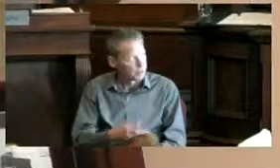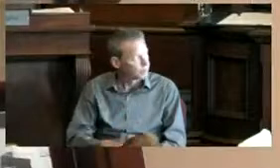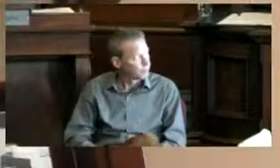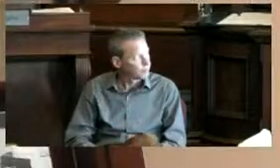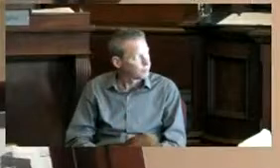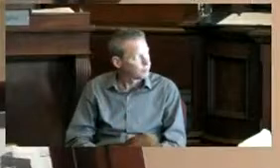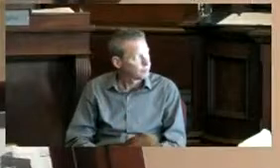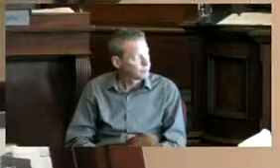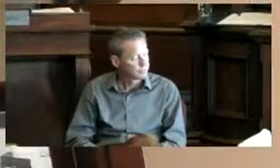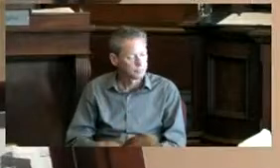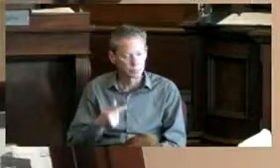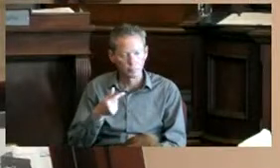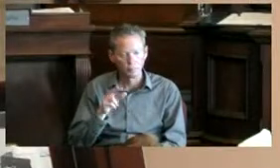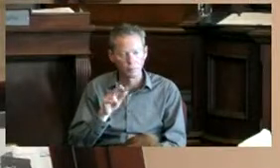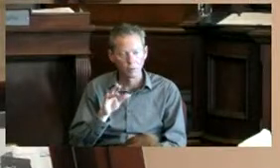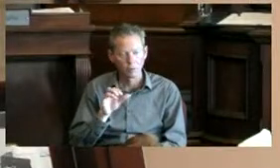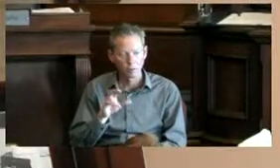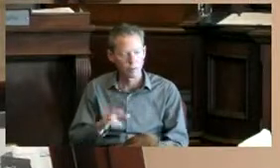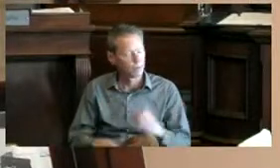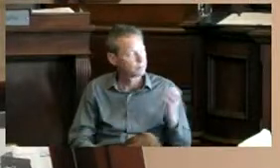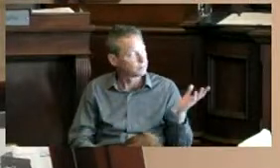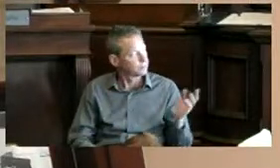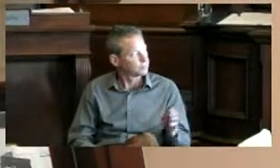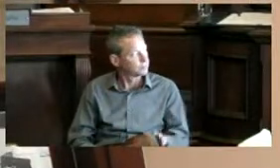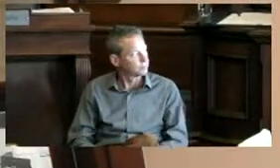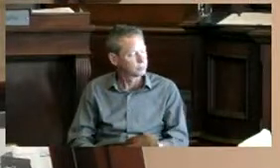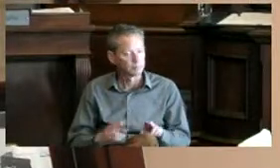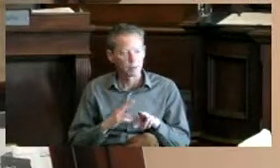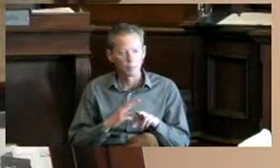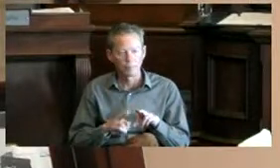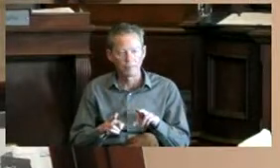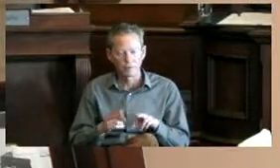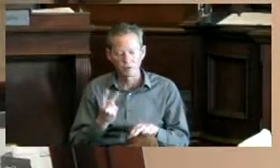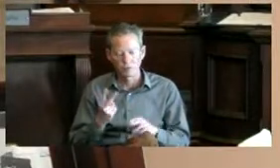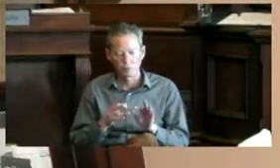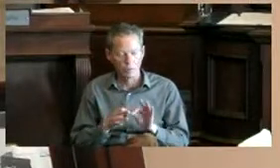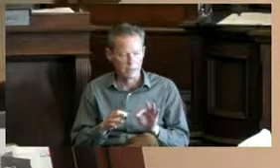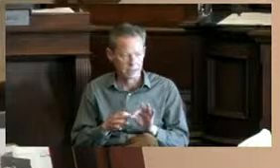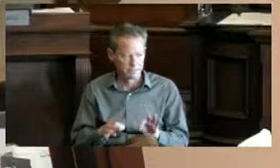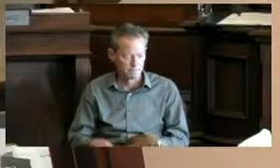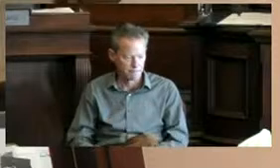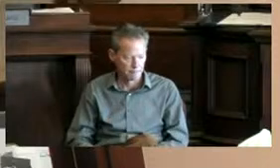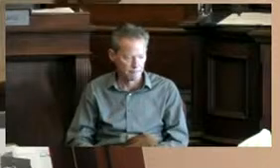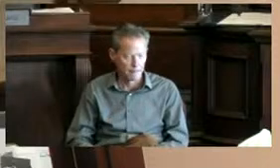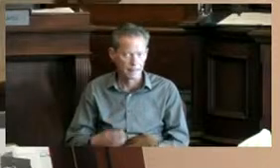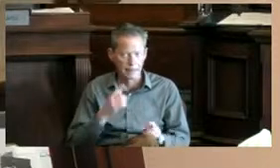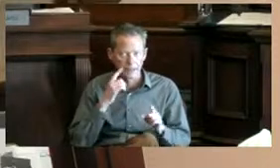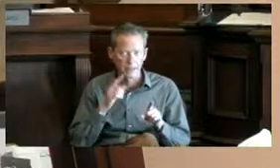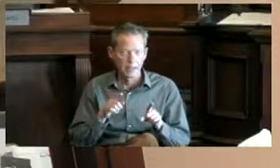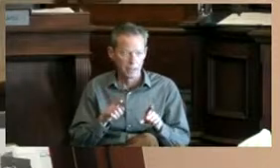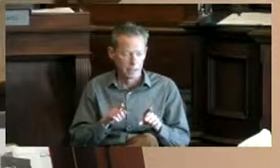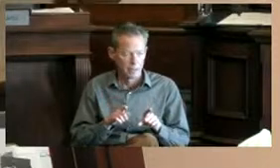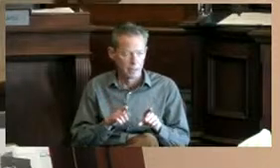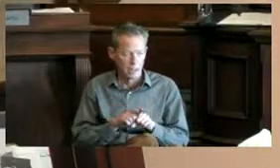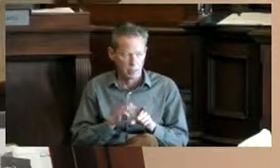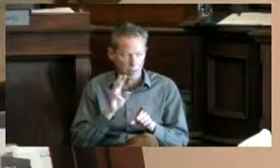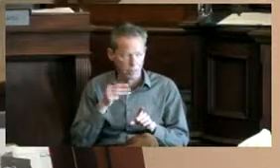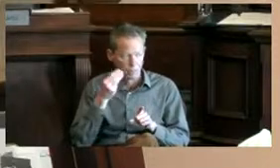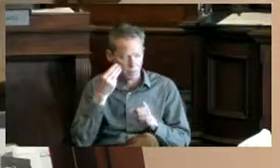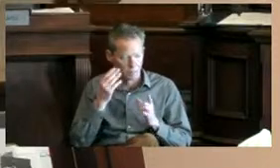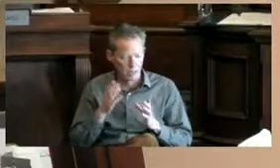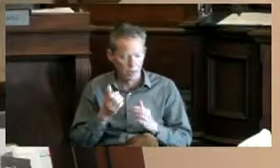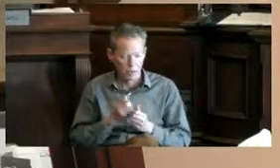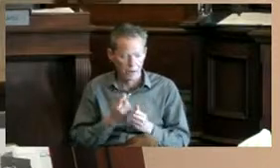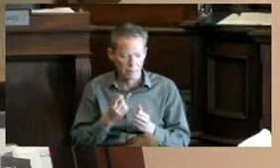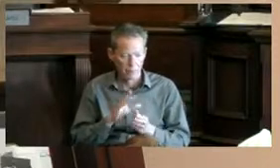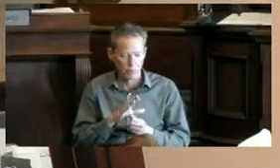Thank you. Councilmember Gruber. Yeah, I'll be very brief, just with two comments. I agree, Mayor and everyone in